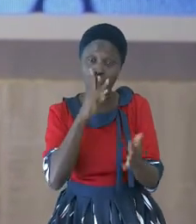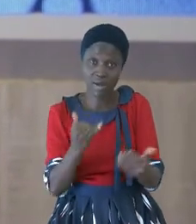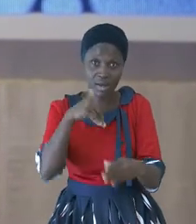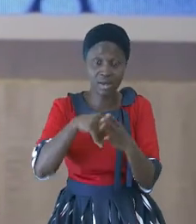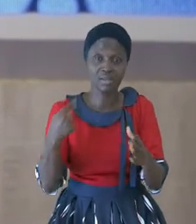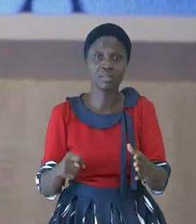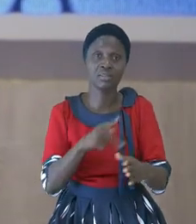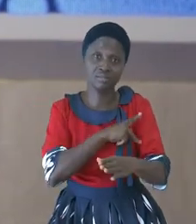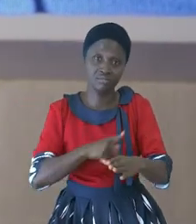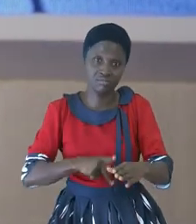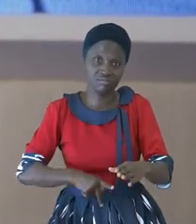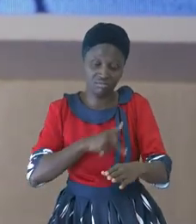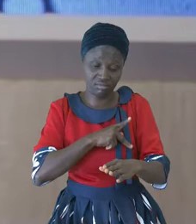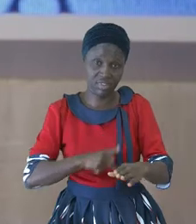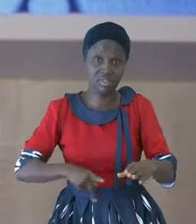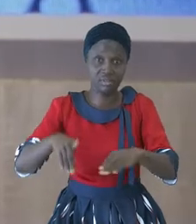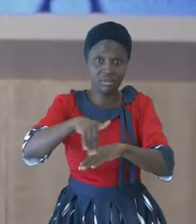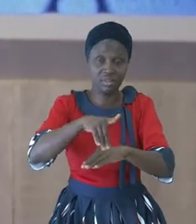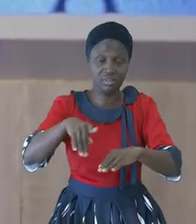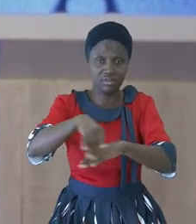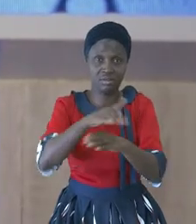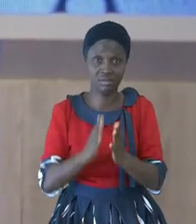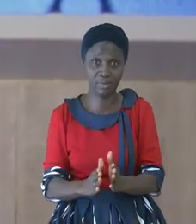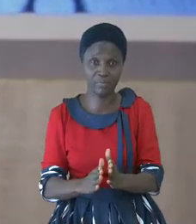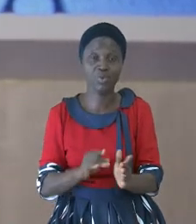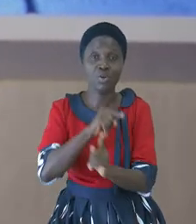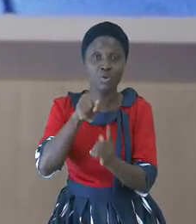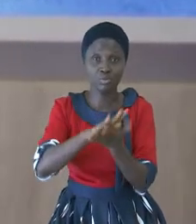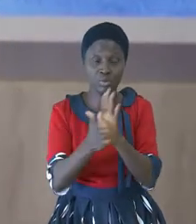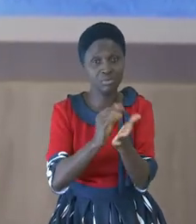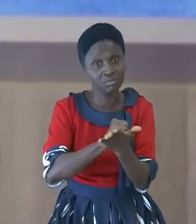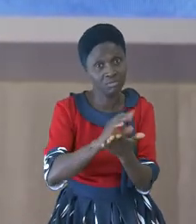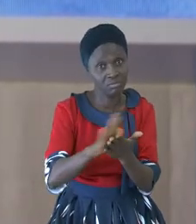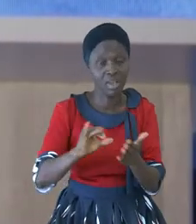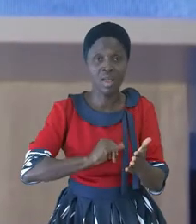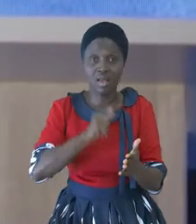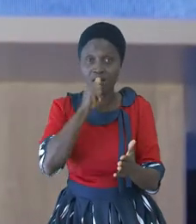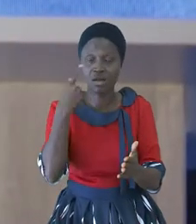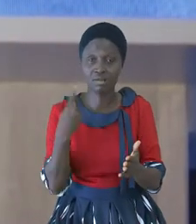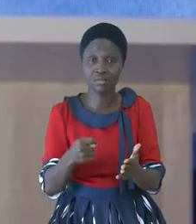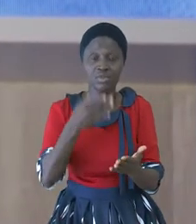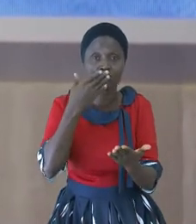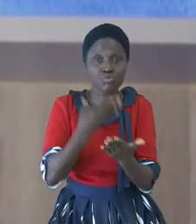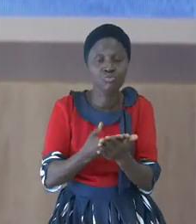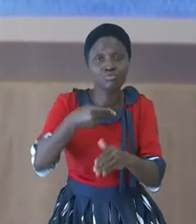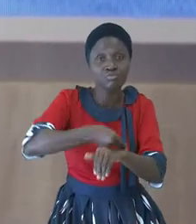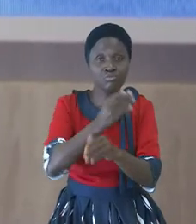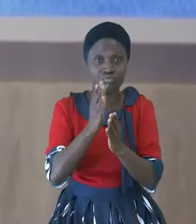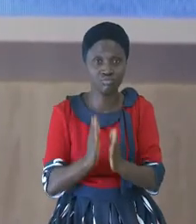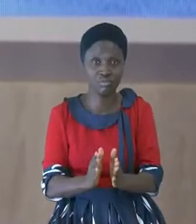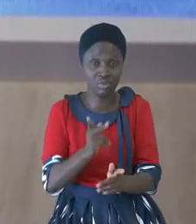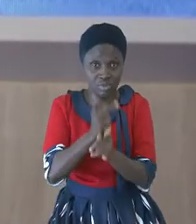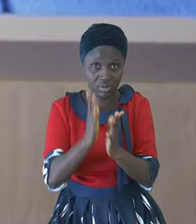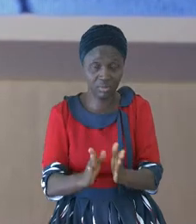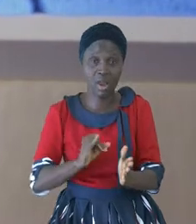the good shepherd. When you became sanctified, I am the good shepherd. I cleanse you. I purge you. I purify you.